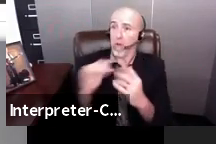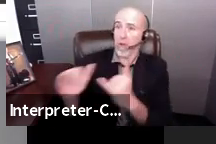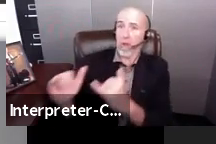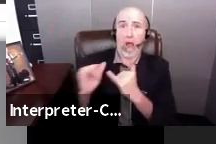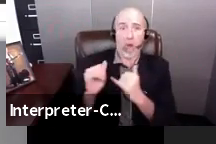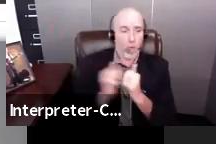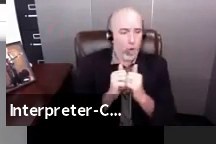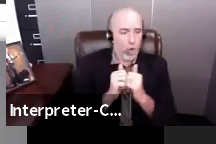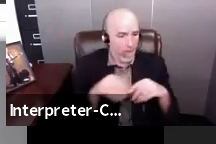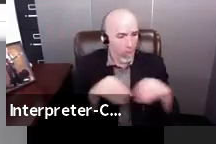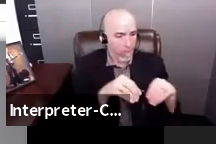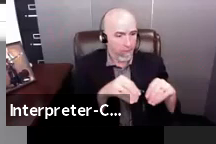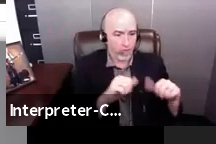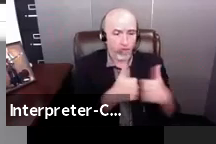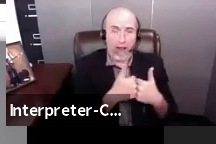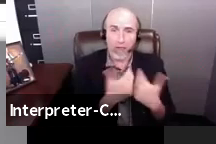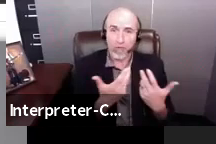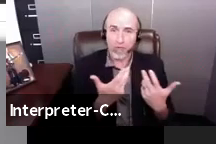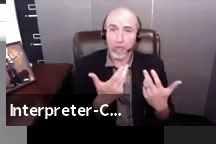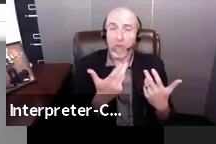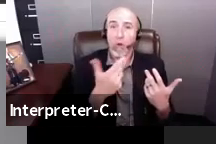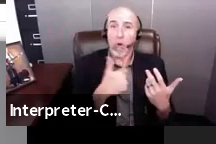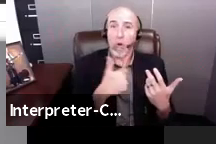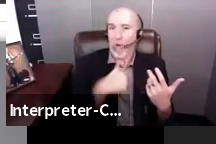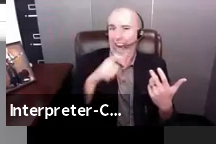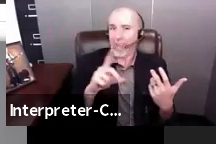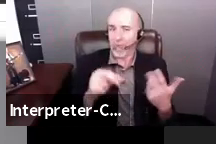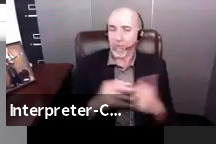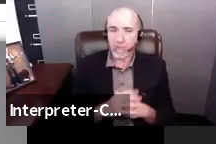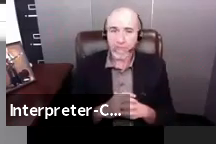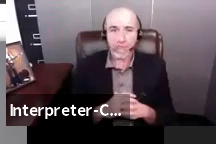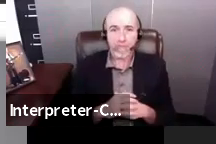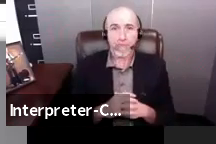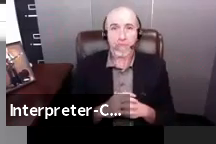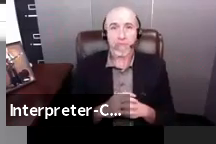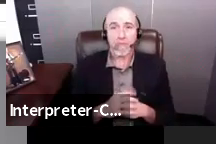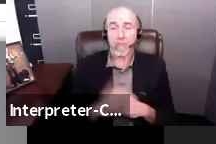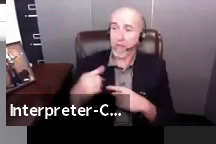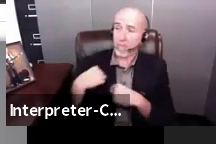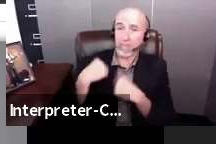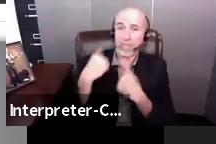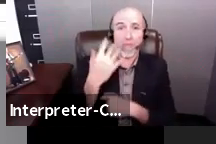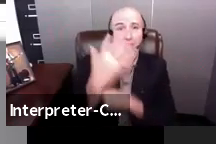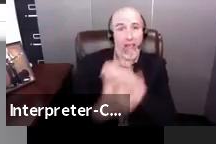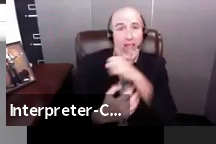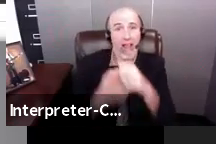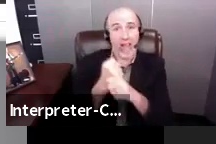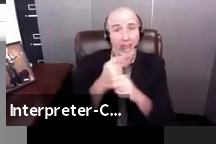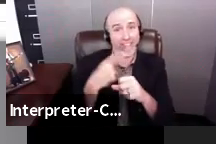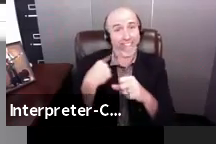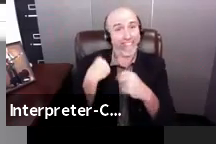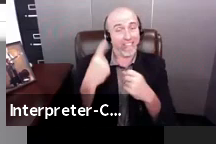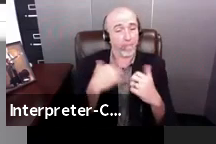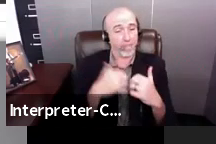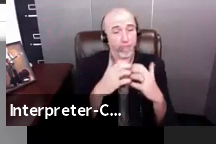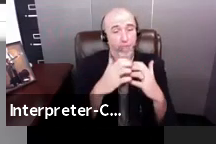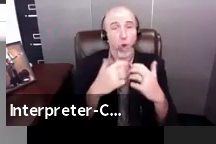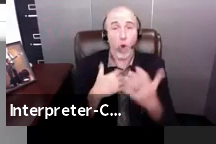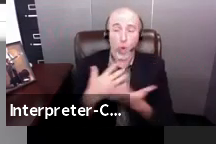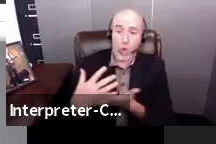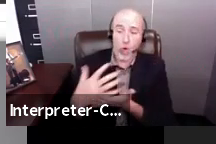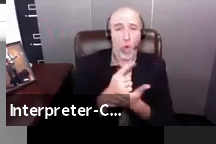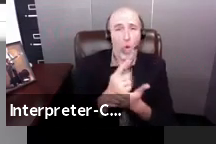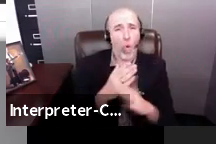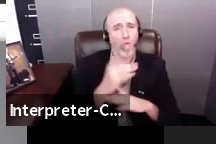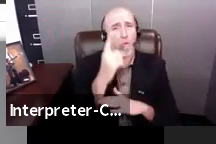a mobility challenge would have to do. Over the past 5 years of our program, we have raised over